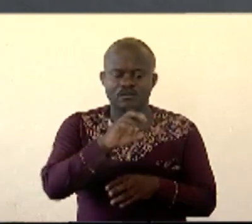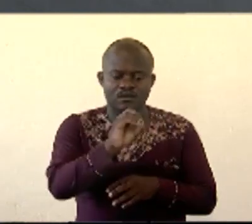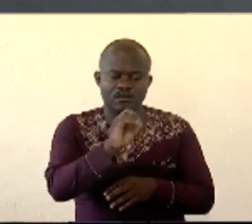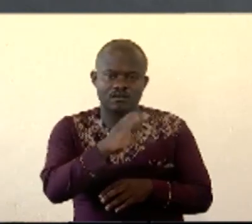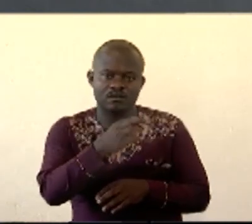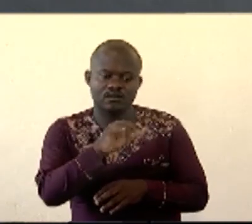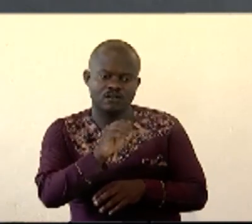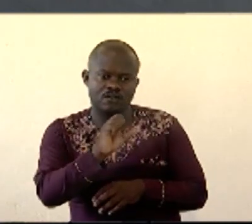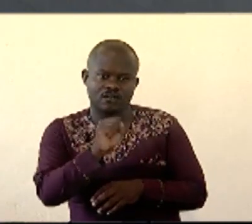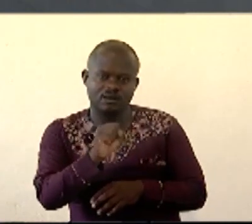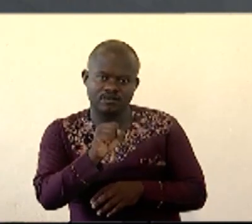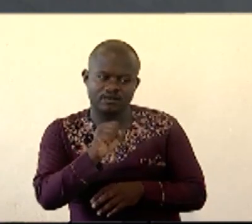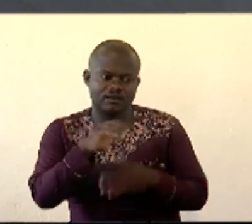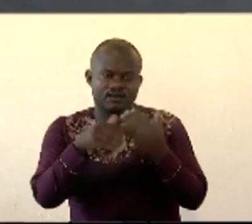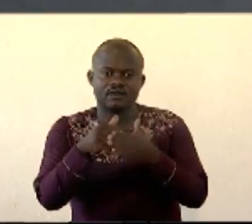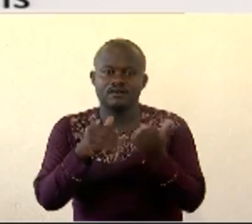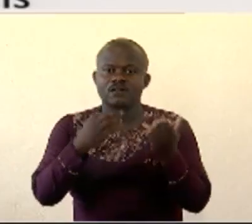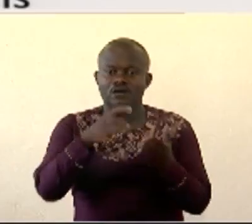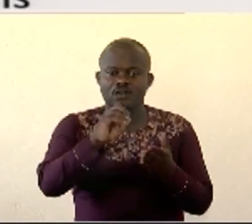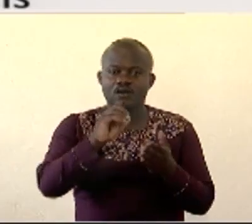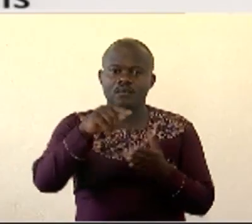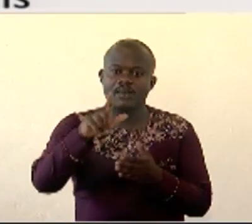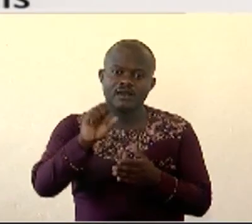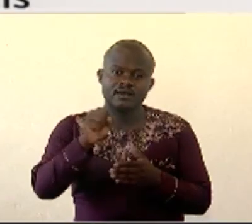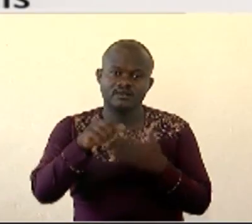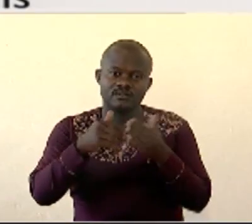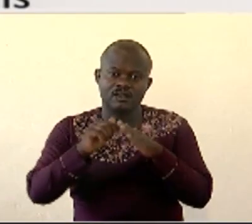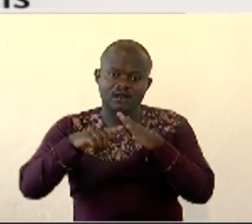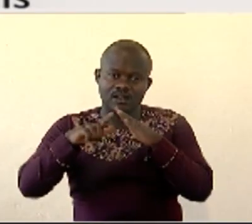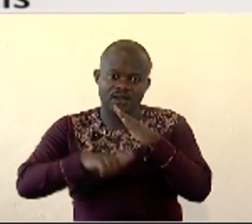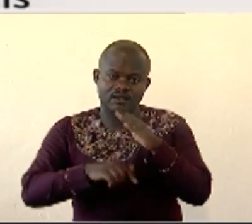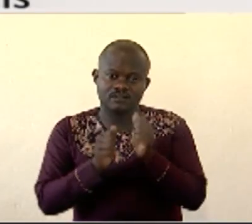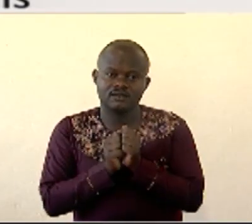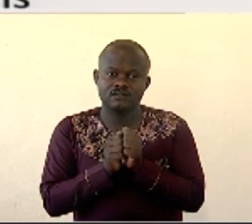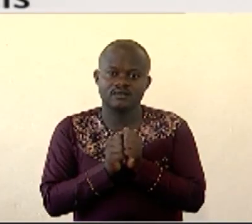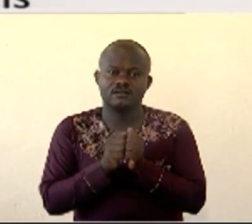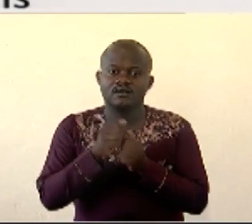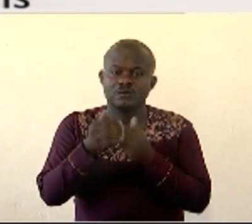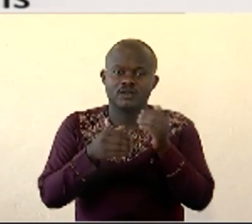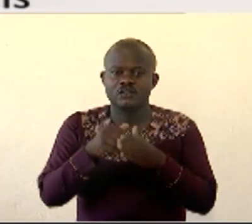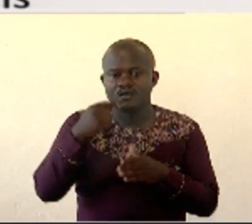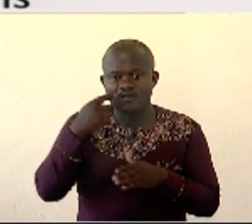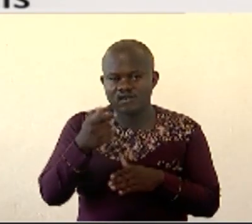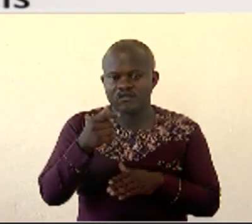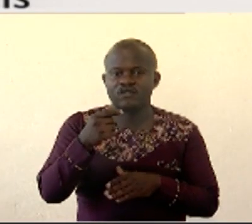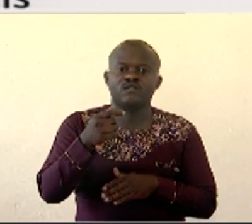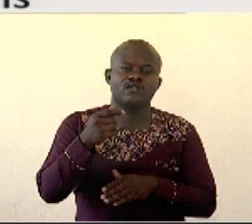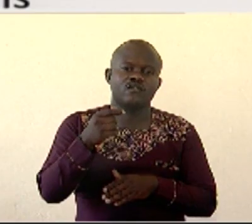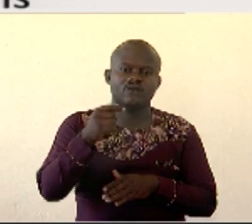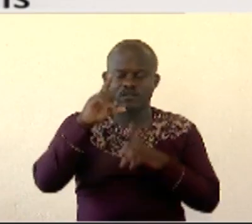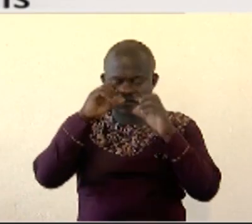more photosynthesis. Less number of chloroplasts, less process of photosynthesis, or less progress